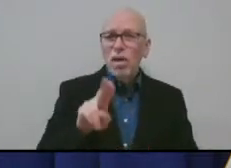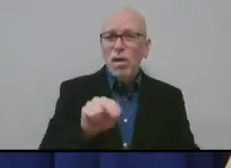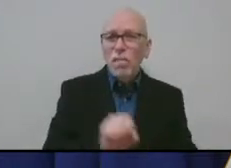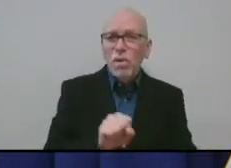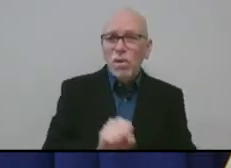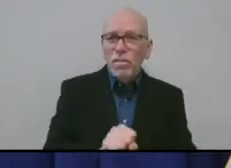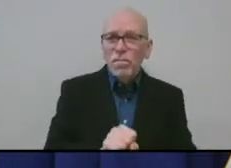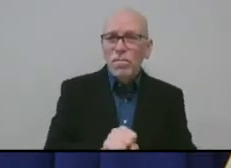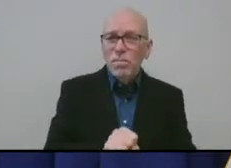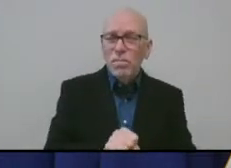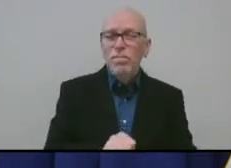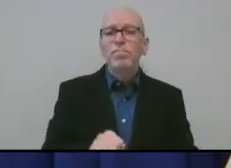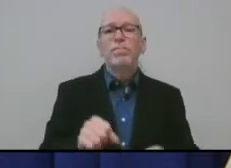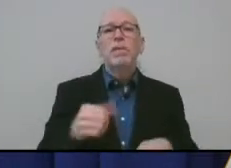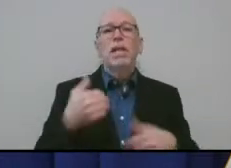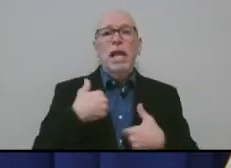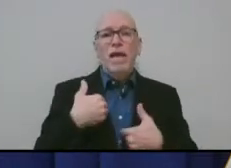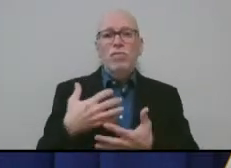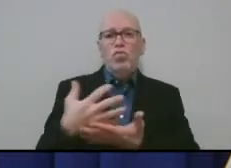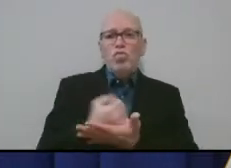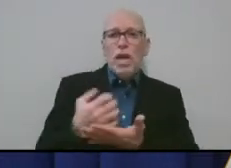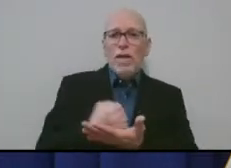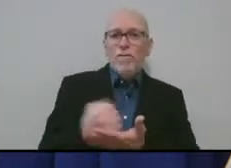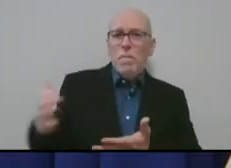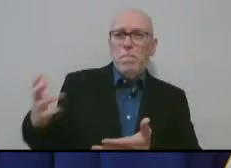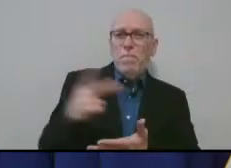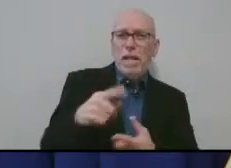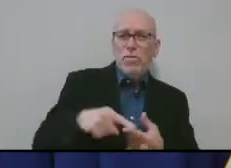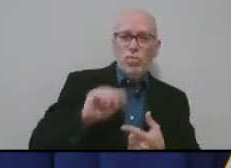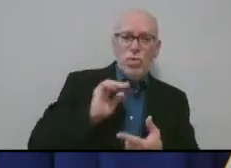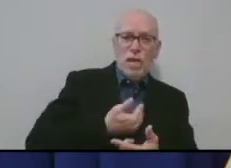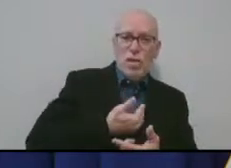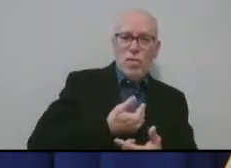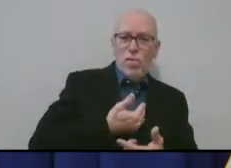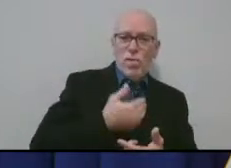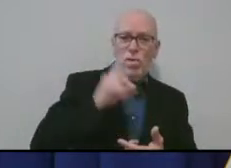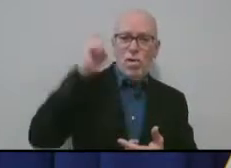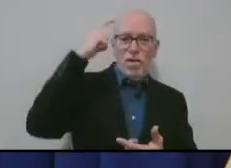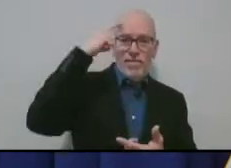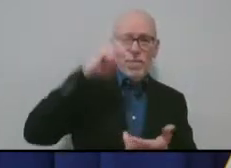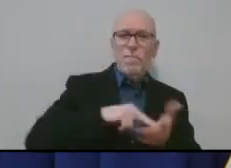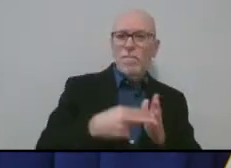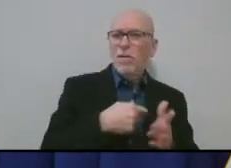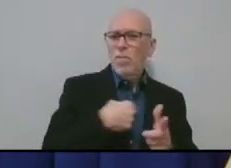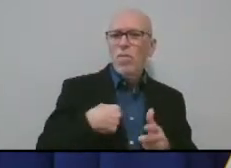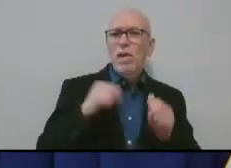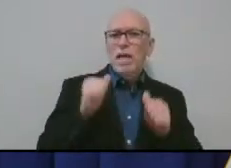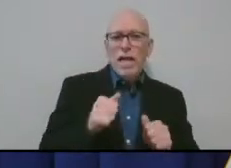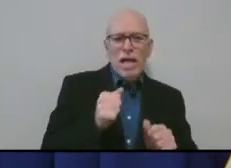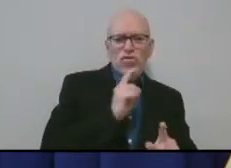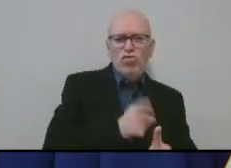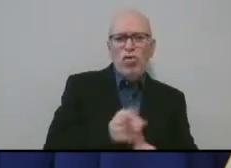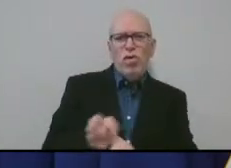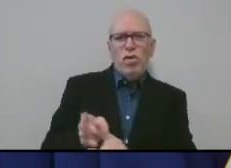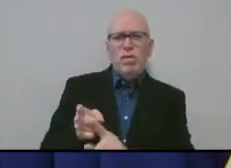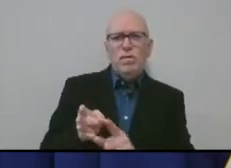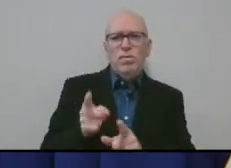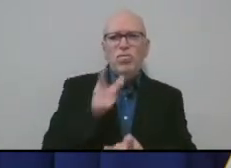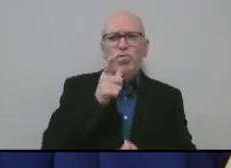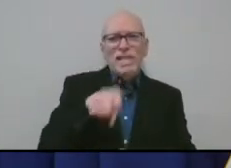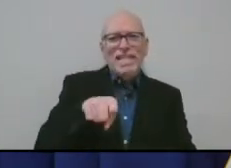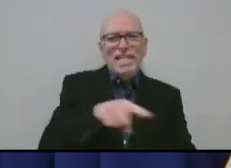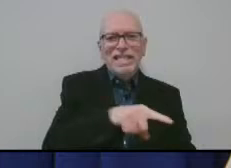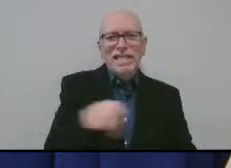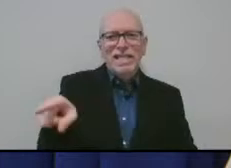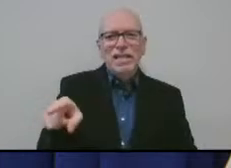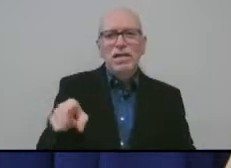the revenue come back into our coffers that then enable us to target that to those who are in need, whether it's